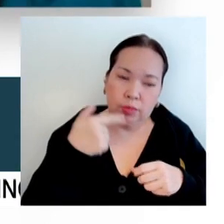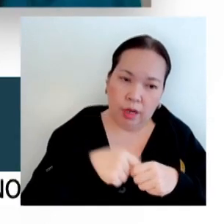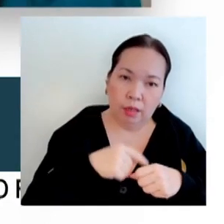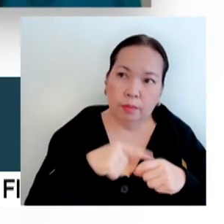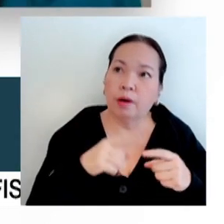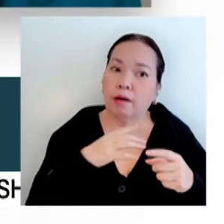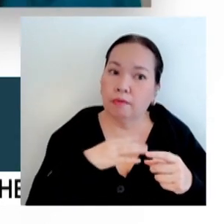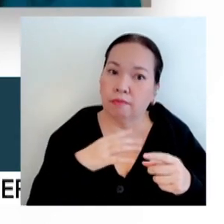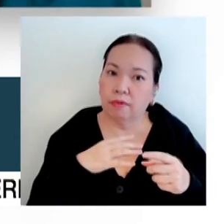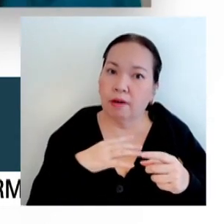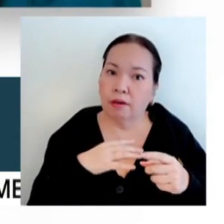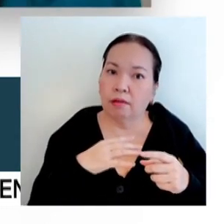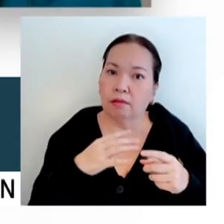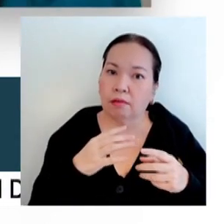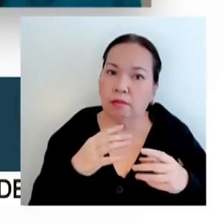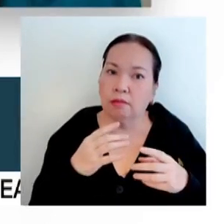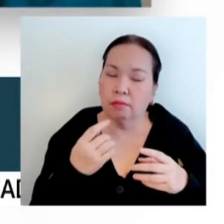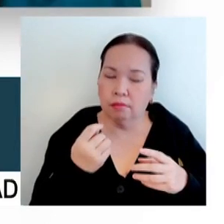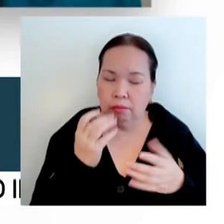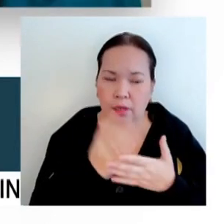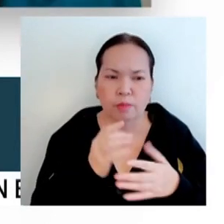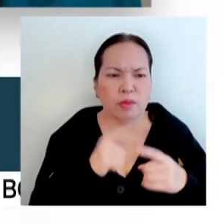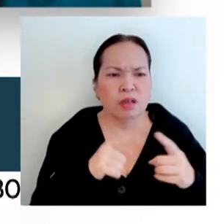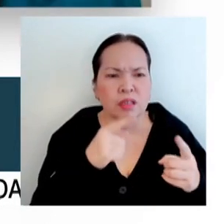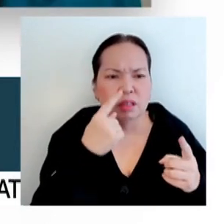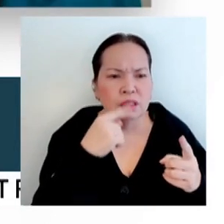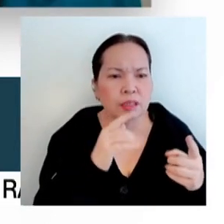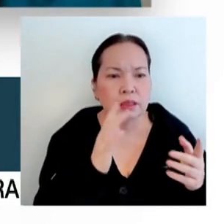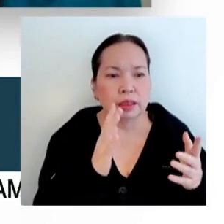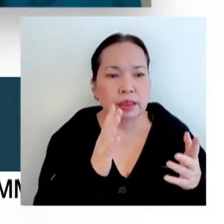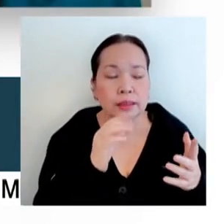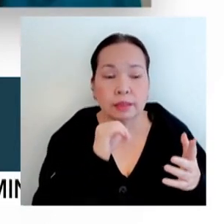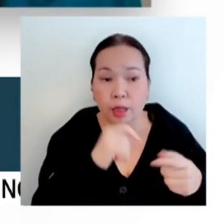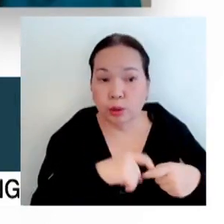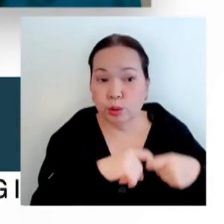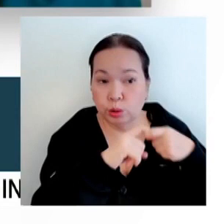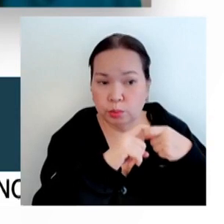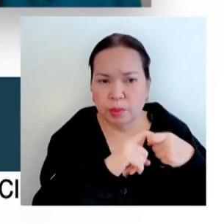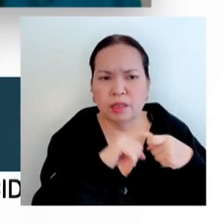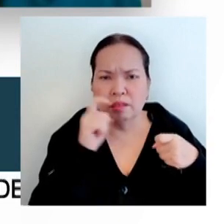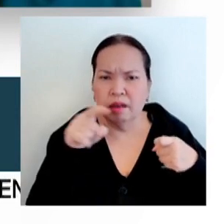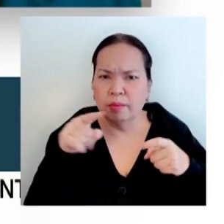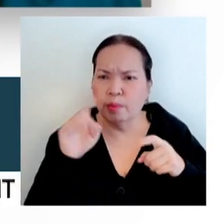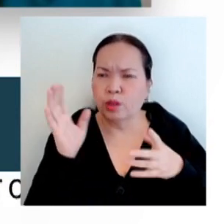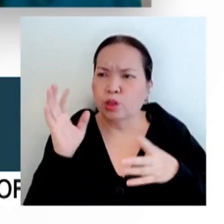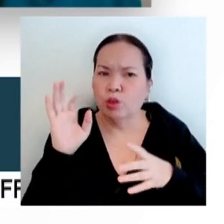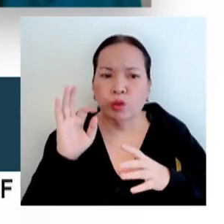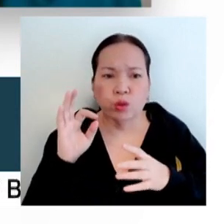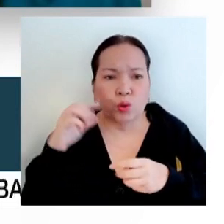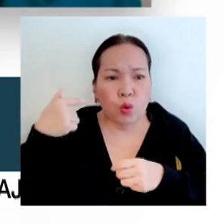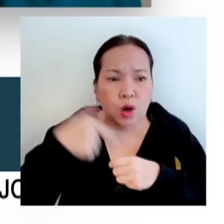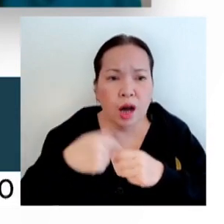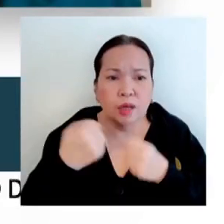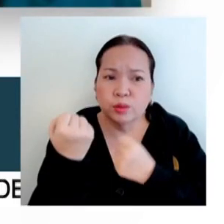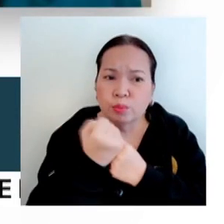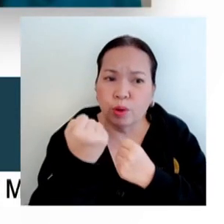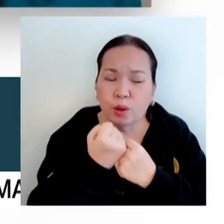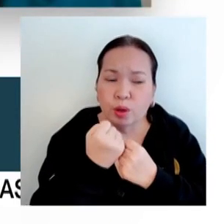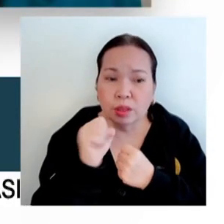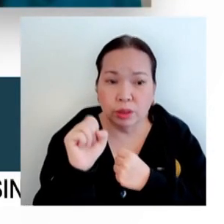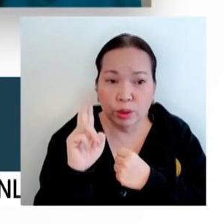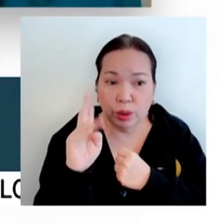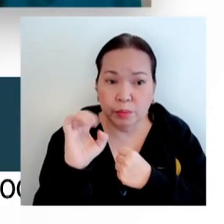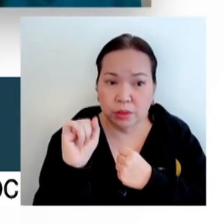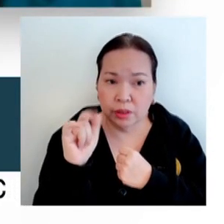isuspinde, kailangan magkaroon ng maayos na programa na tungkol sa fuel subsidy, yung epektibo, no? Yung tututok po